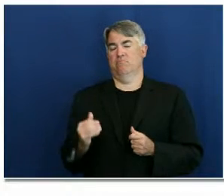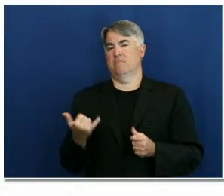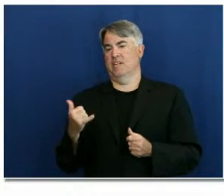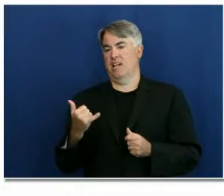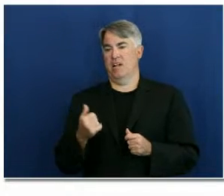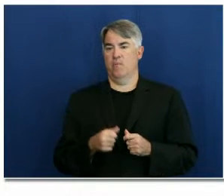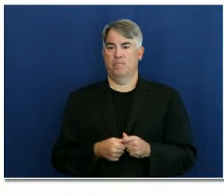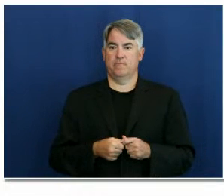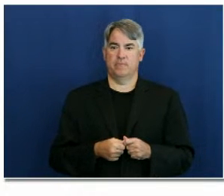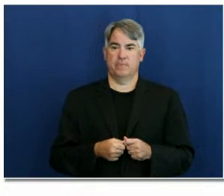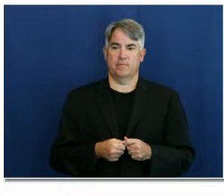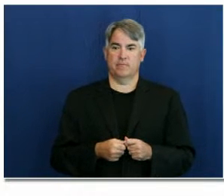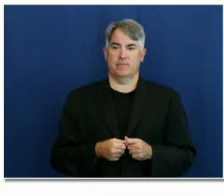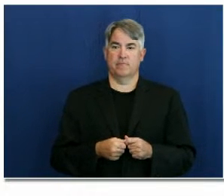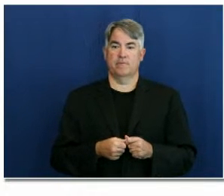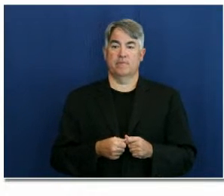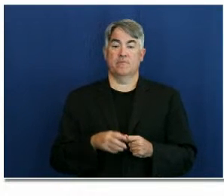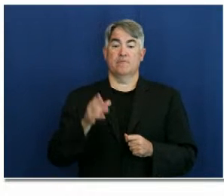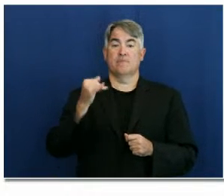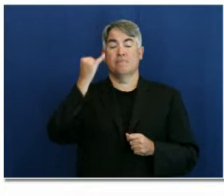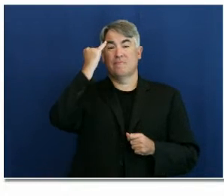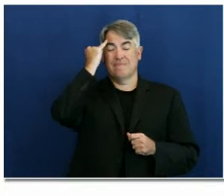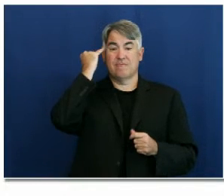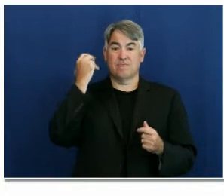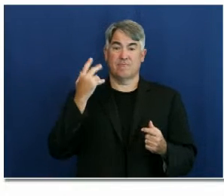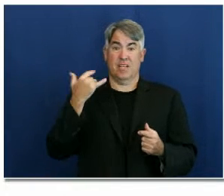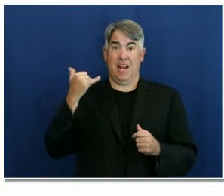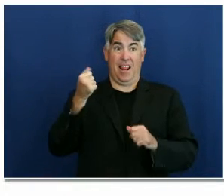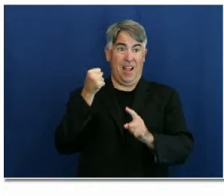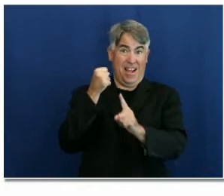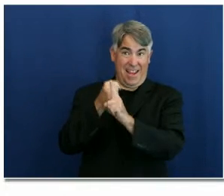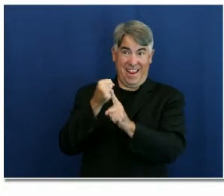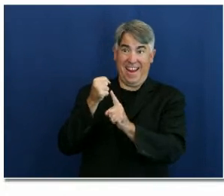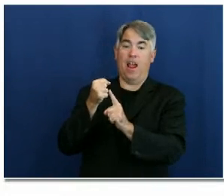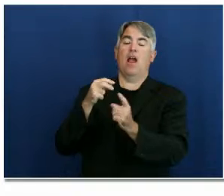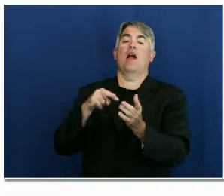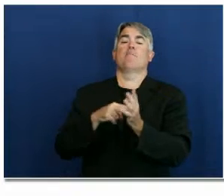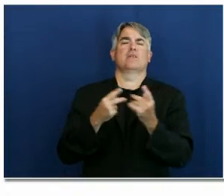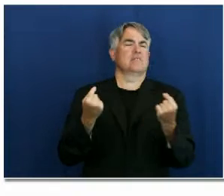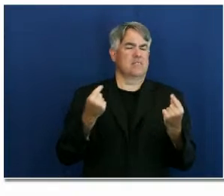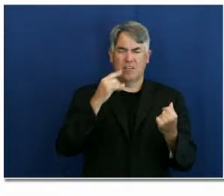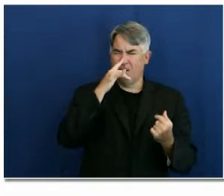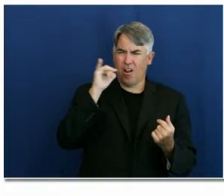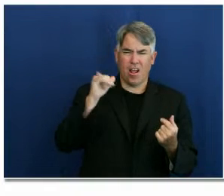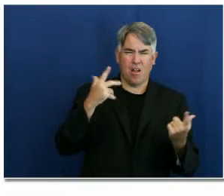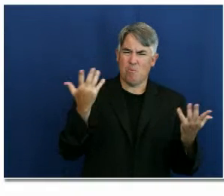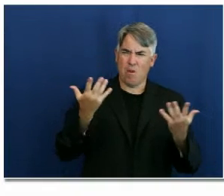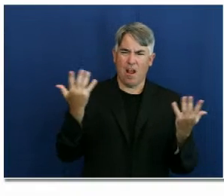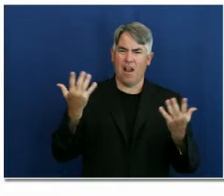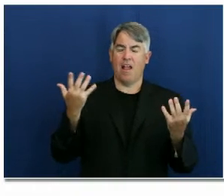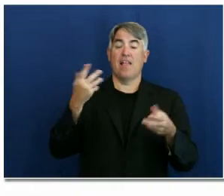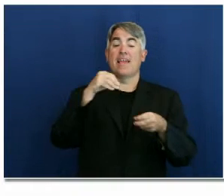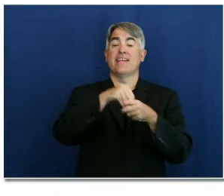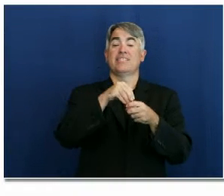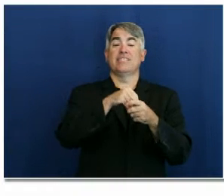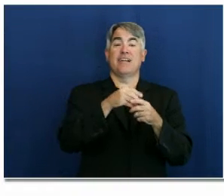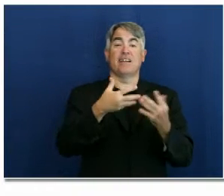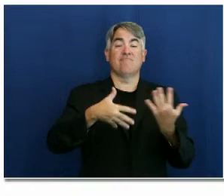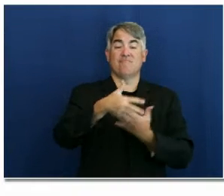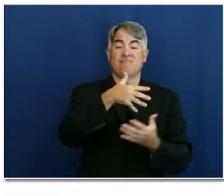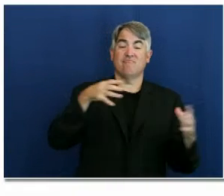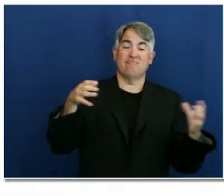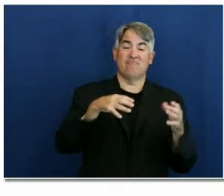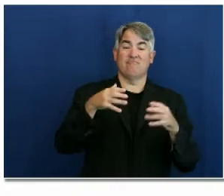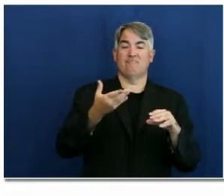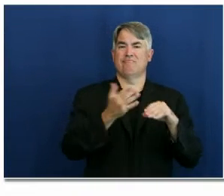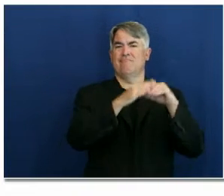chart here, informal gatherings, again, can increase. Private events can increase. Indoor seated